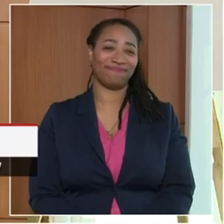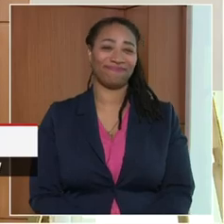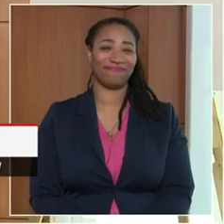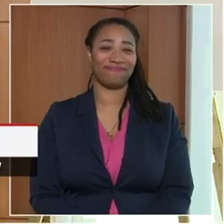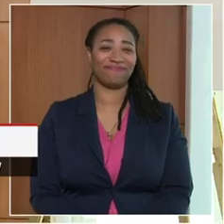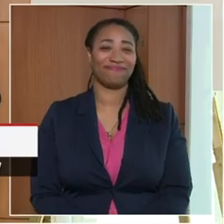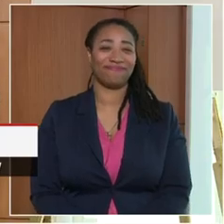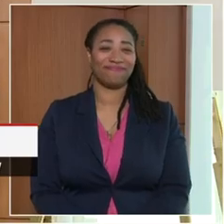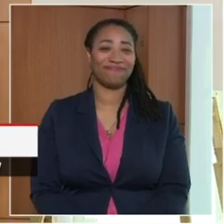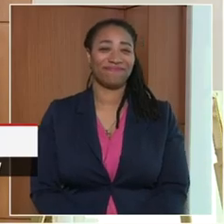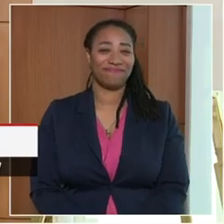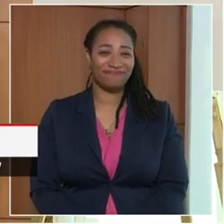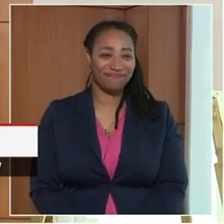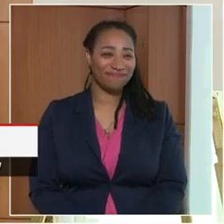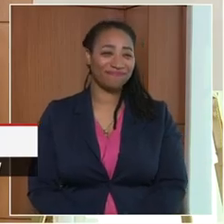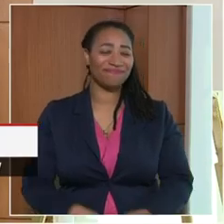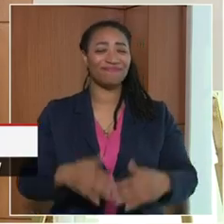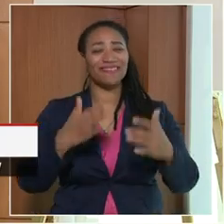Well, thank you.